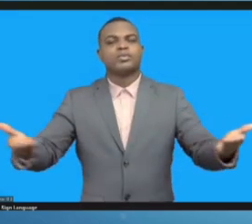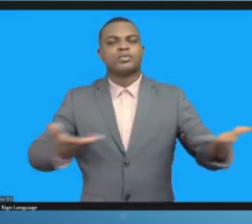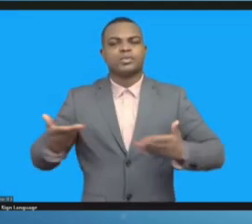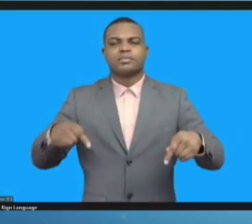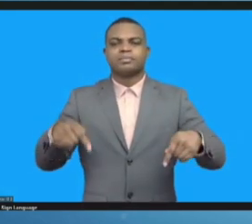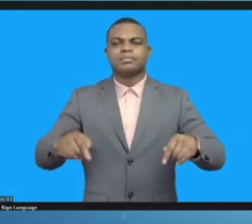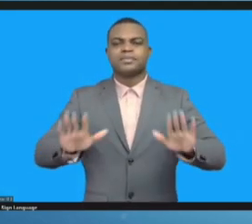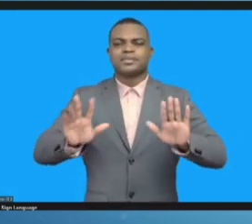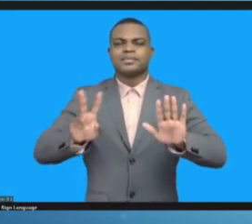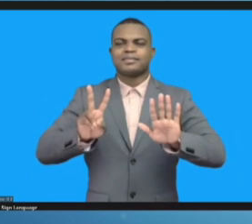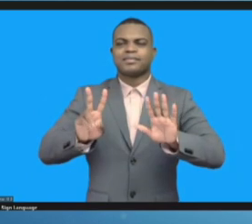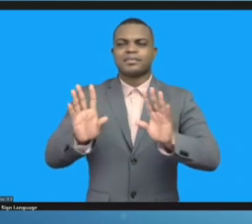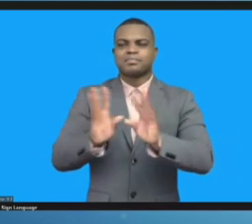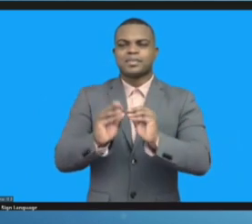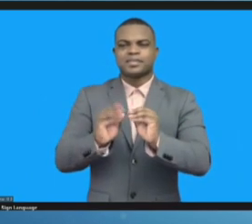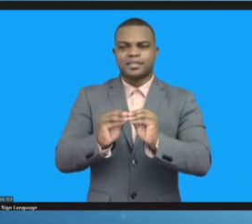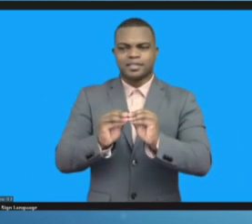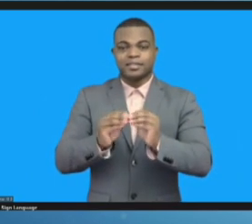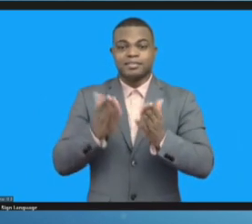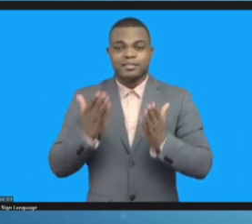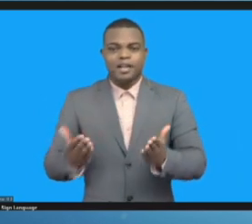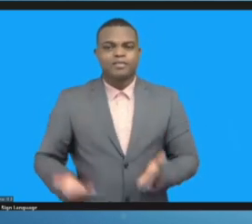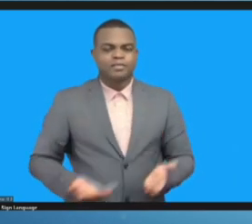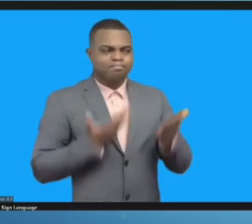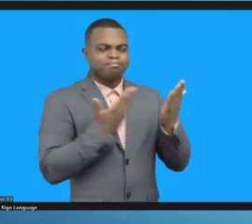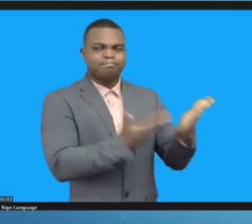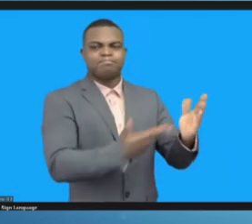UNECA, to give a welcoming address.